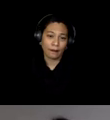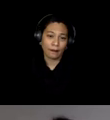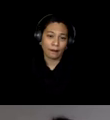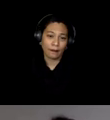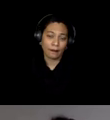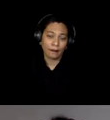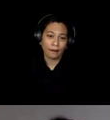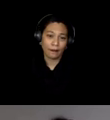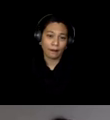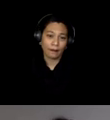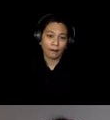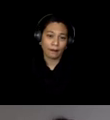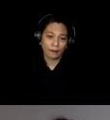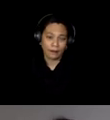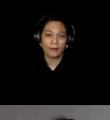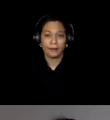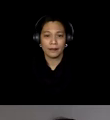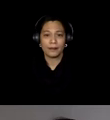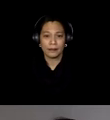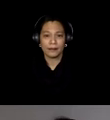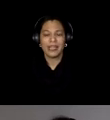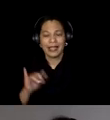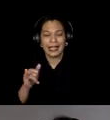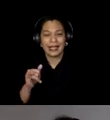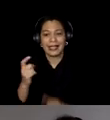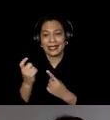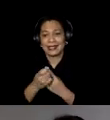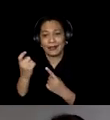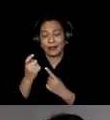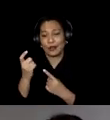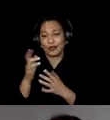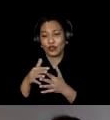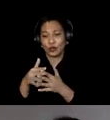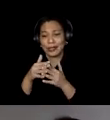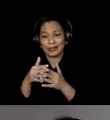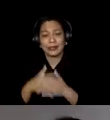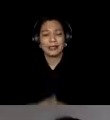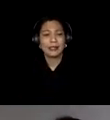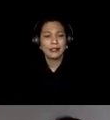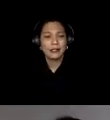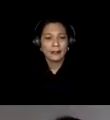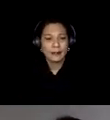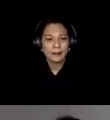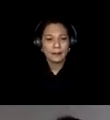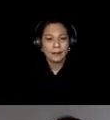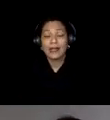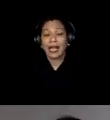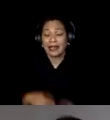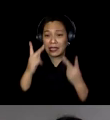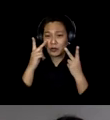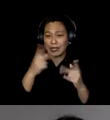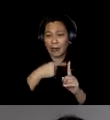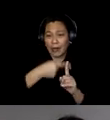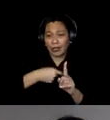slow. So here it's again, US is the region. You can see it it shows you the monthly